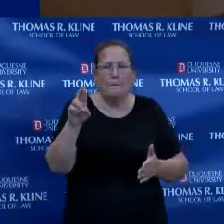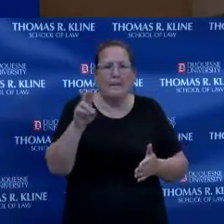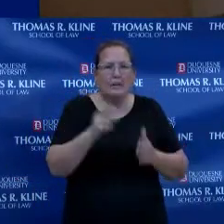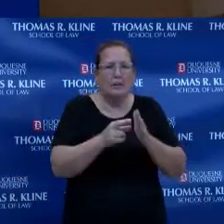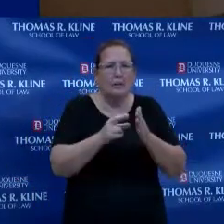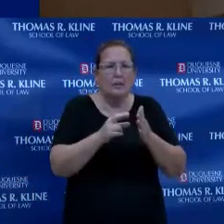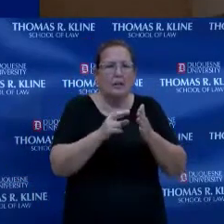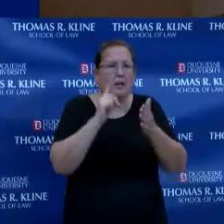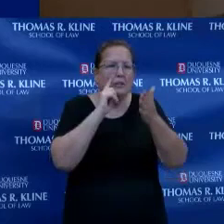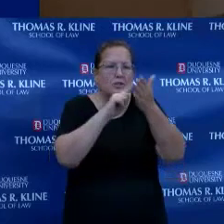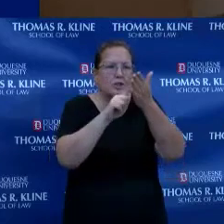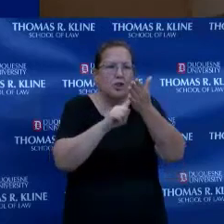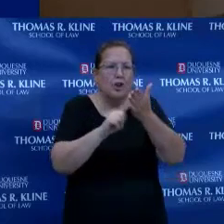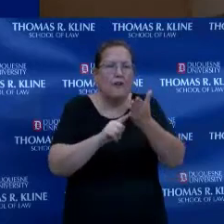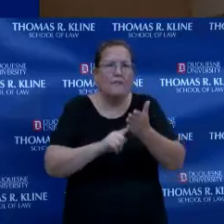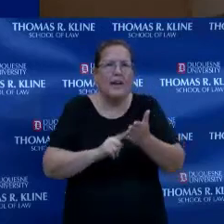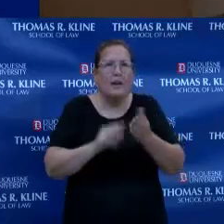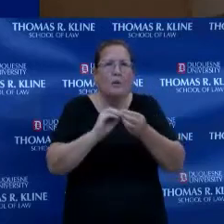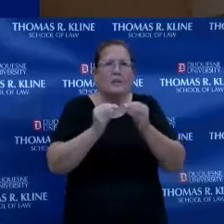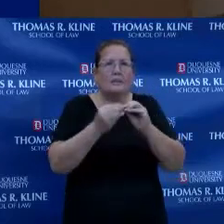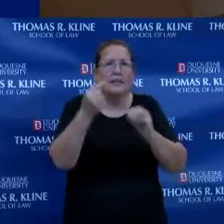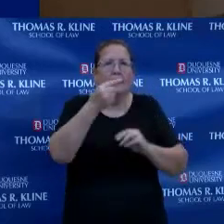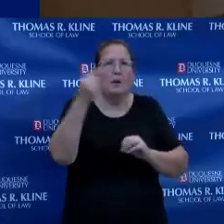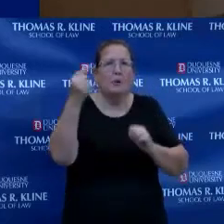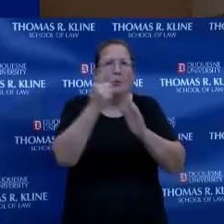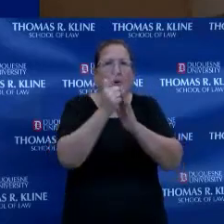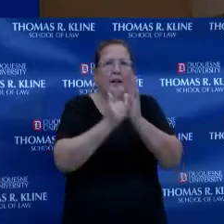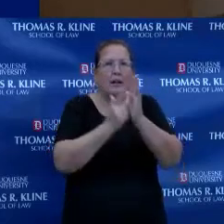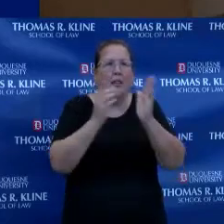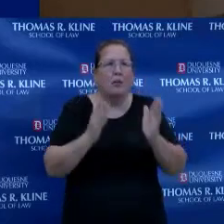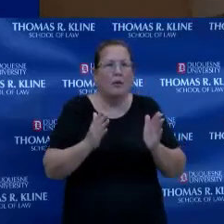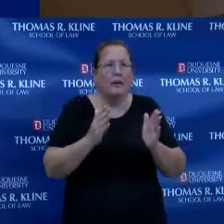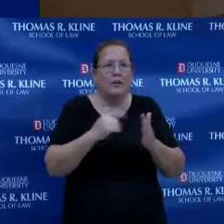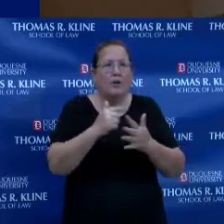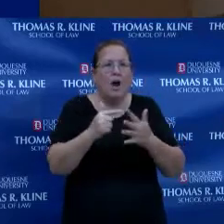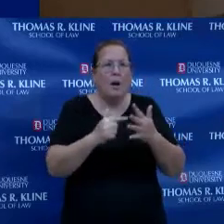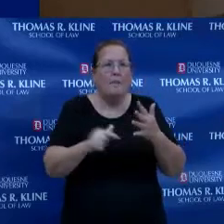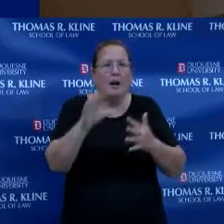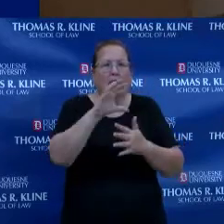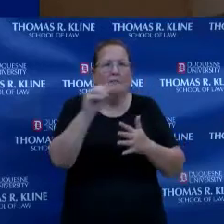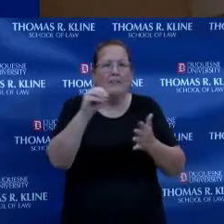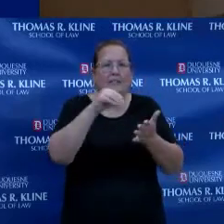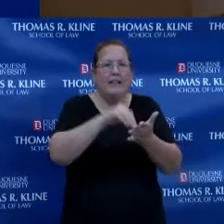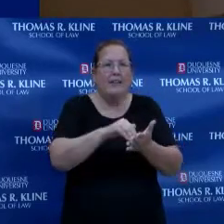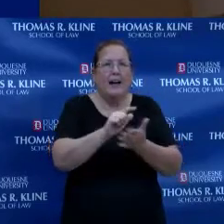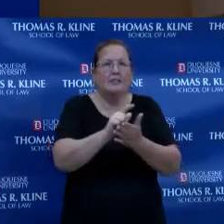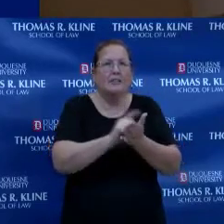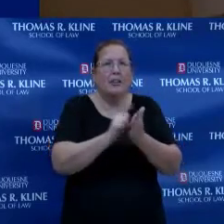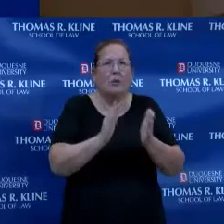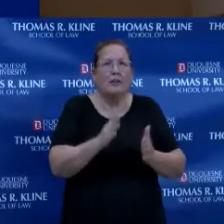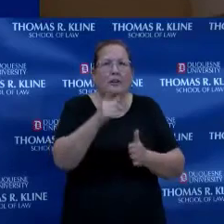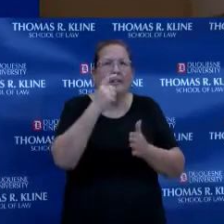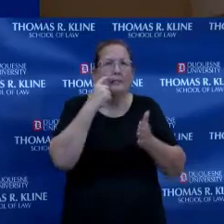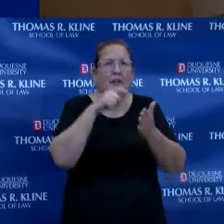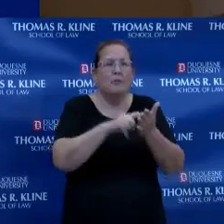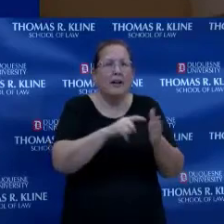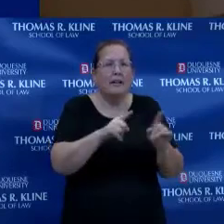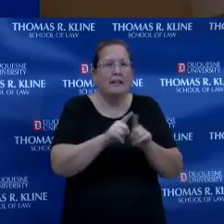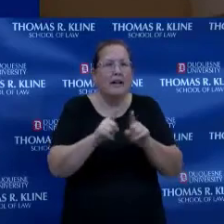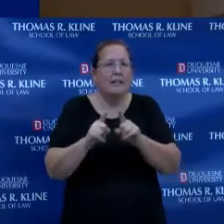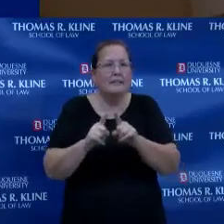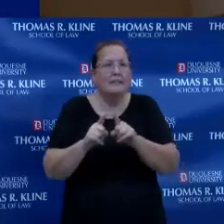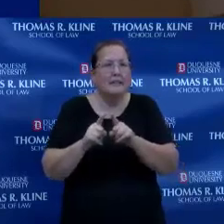number one lawyer among approximately 50,000 lawyers in Pennsylvania. He's been recognized as well by